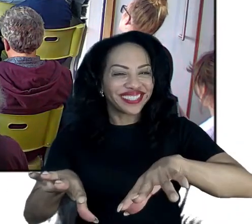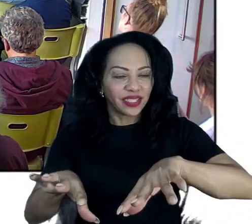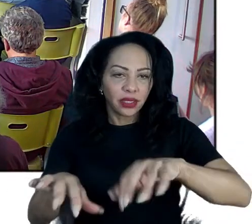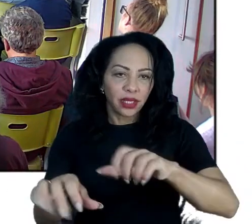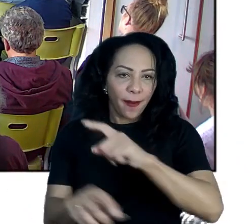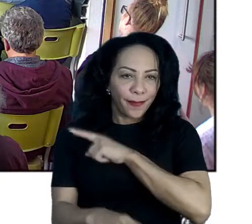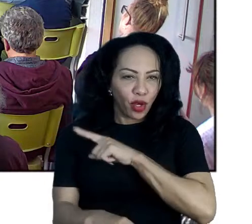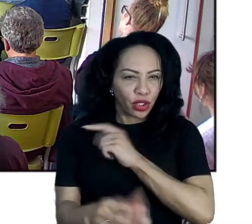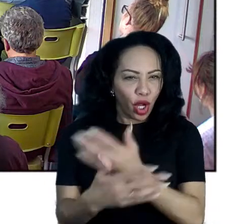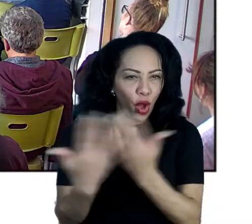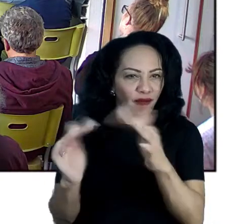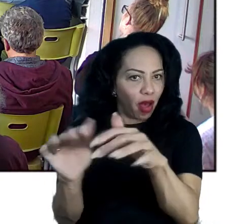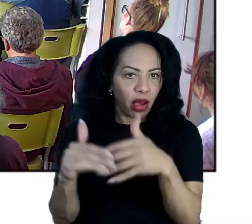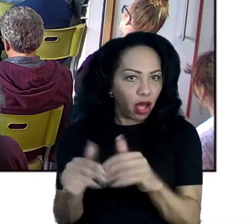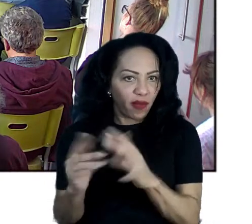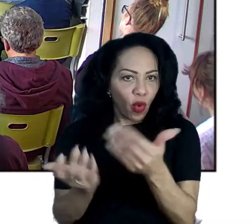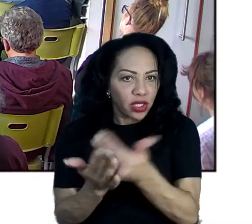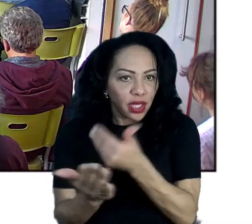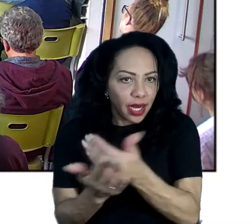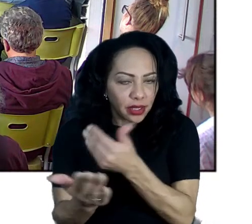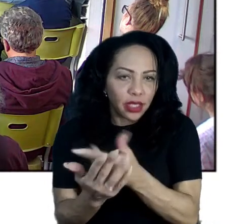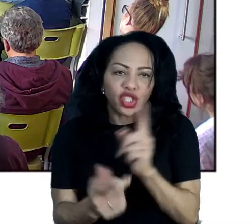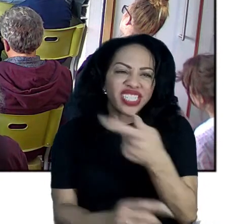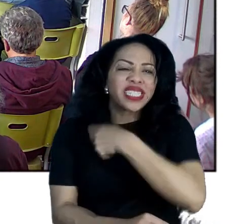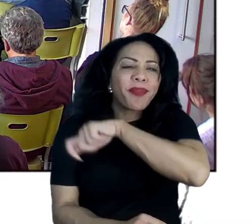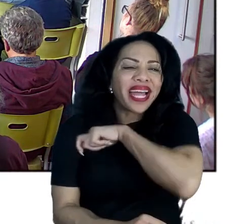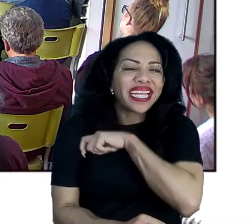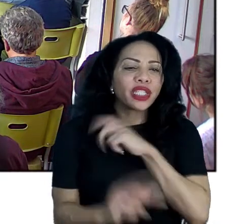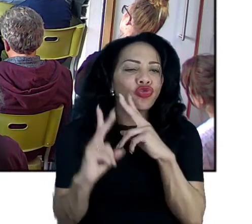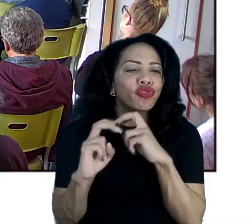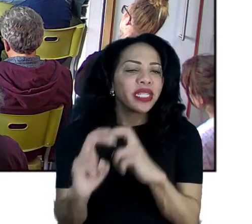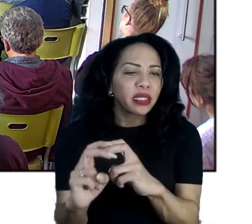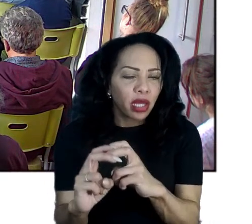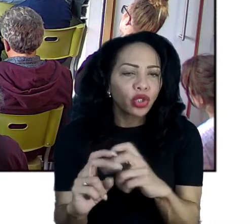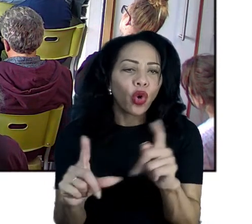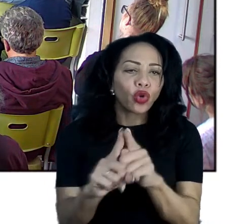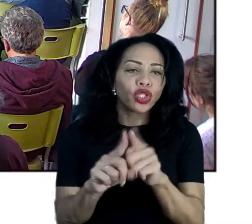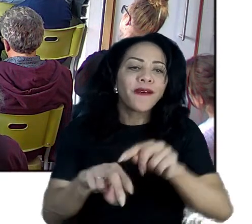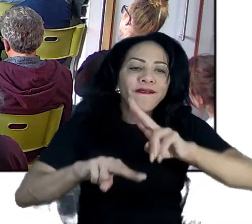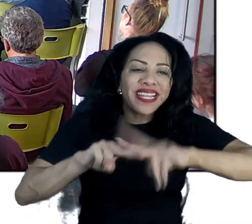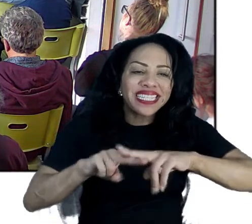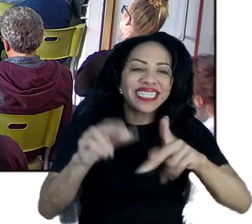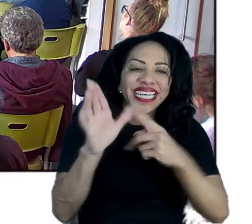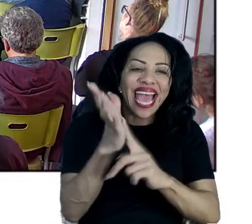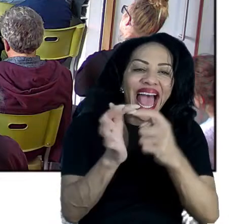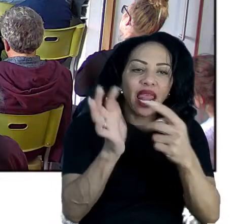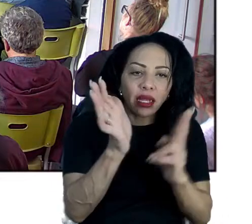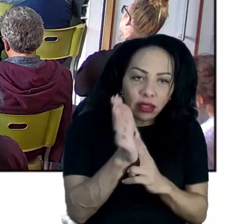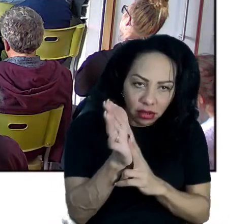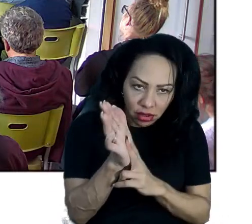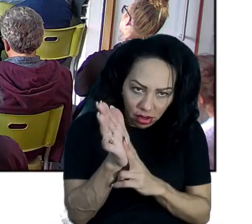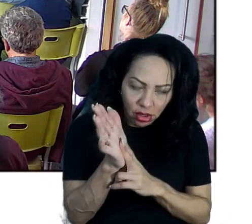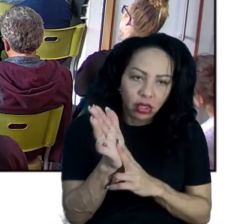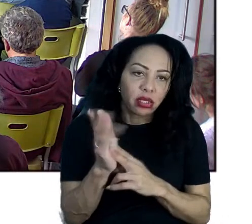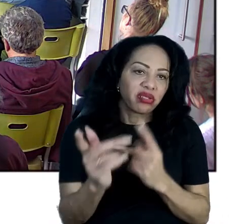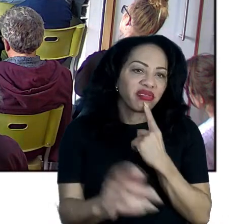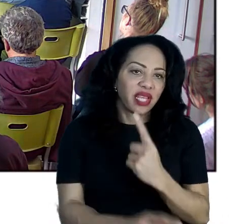really interesting. And Felicity Allen talks about this as well, about why gallery